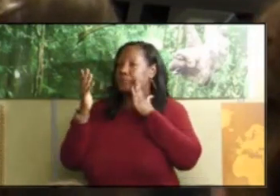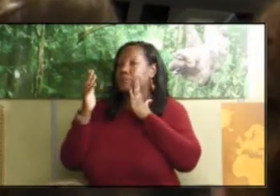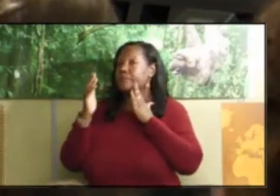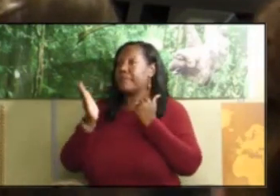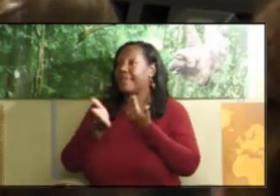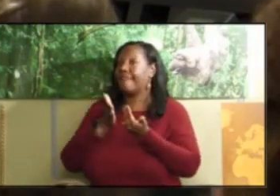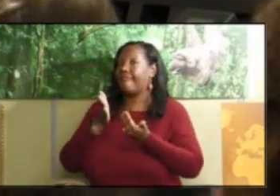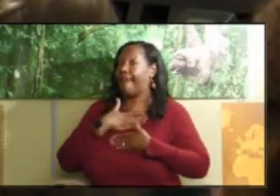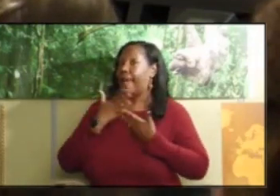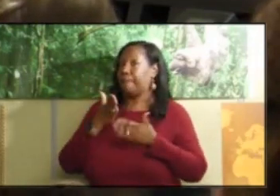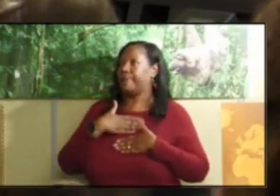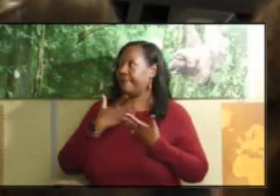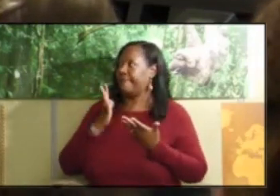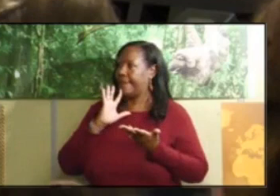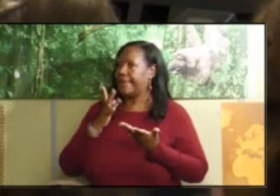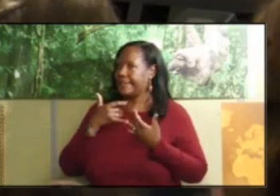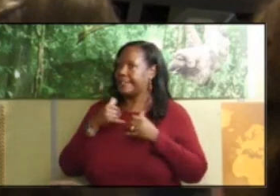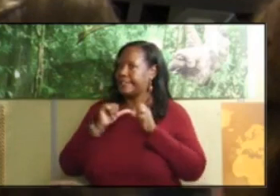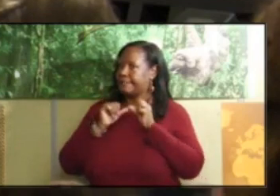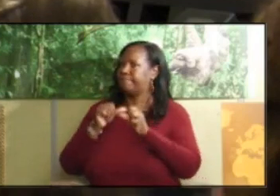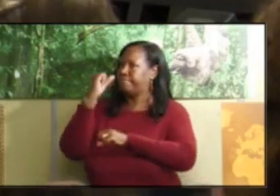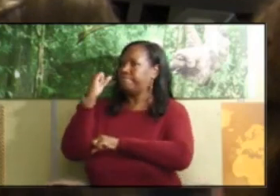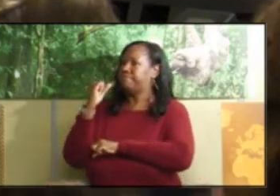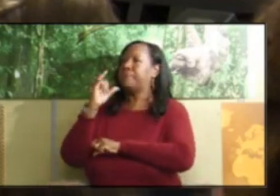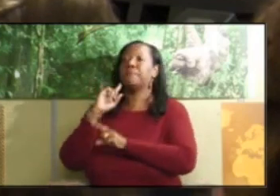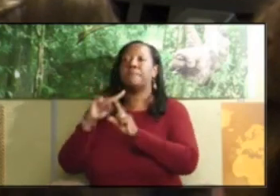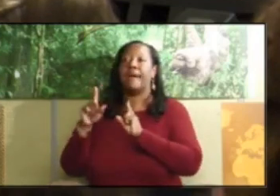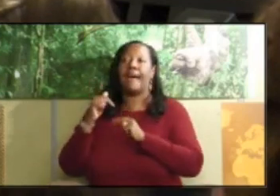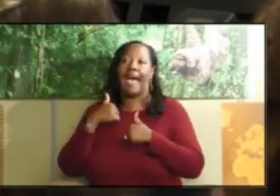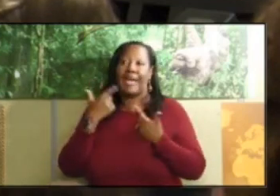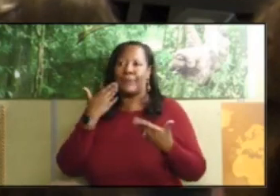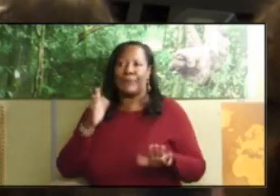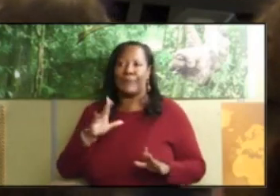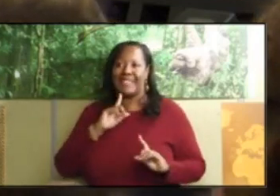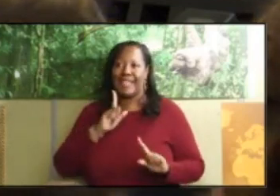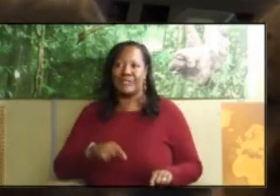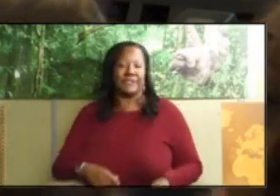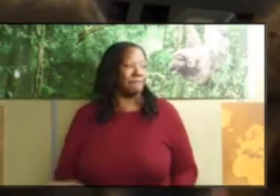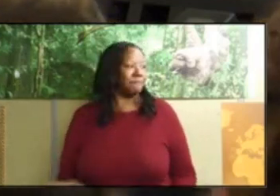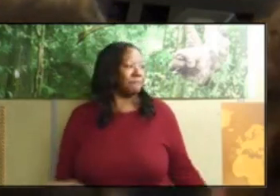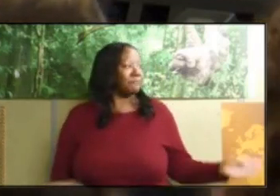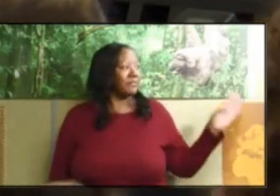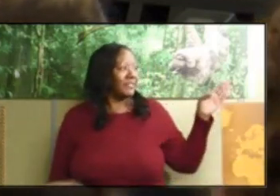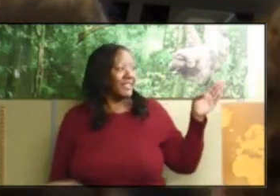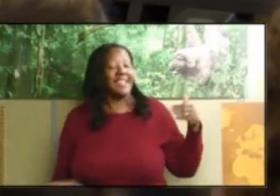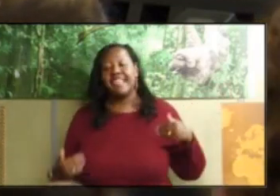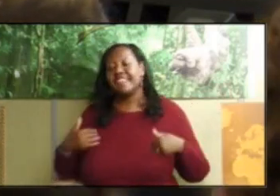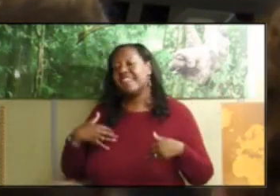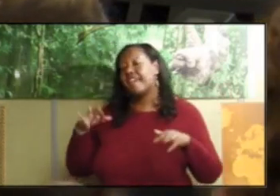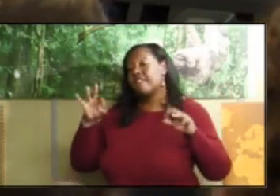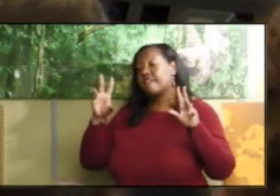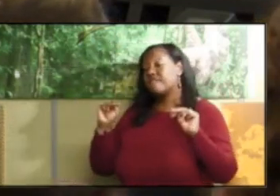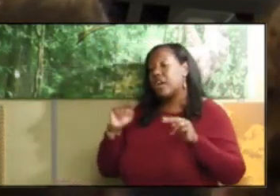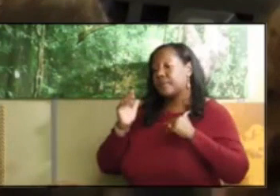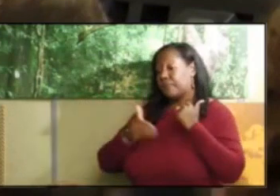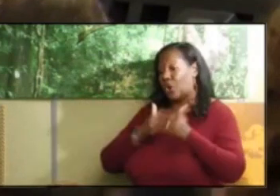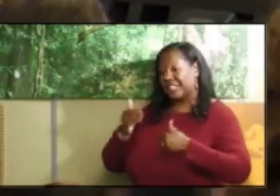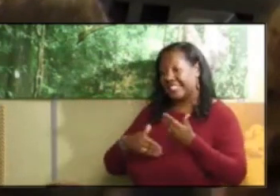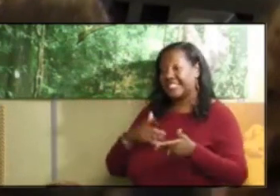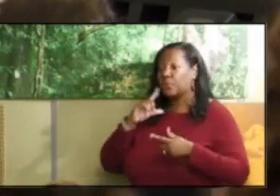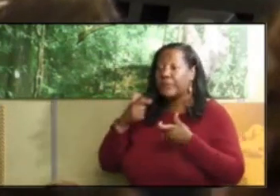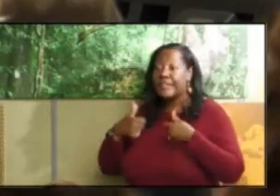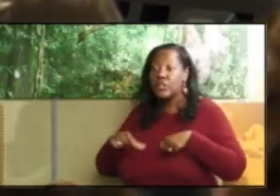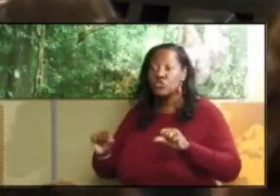seem to hold up, but I am not the person to have that info. No, they have a fun process where they actually try to break